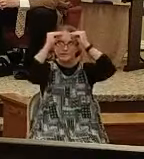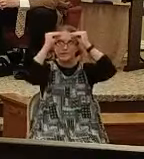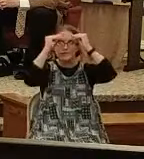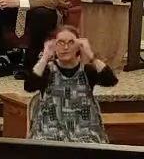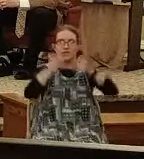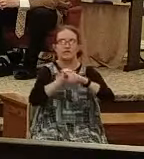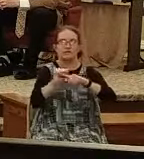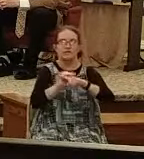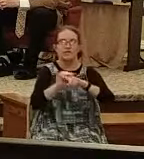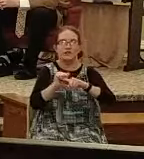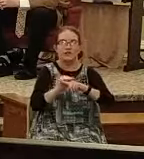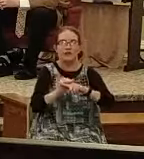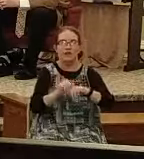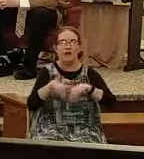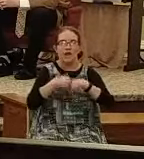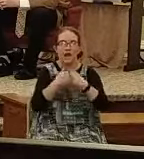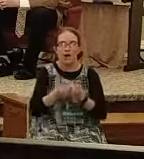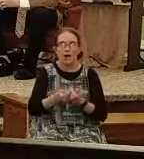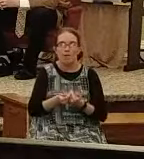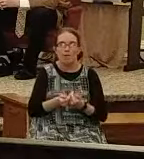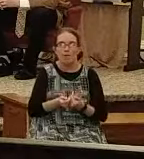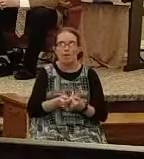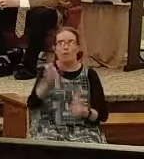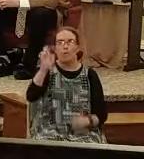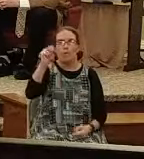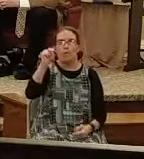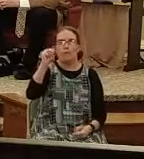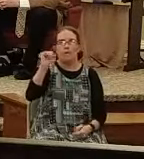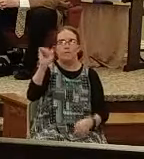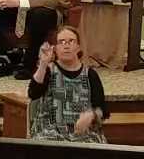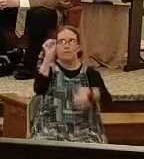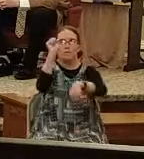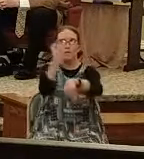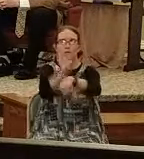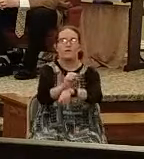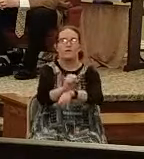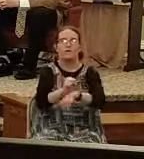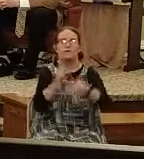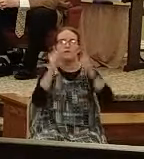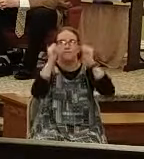and training them how the enemy operated.